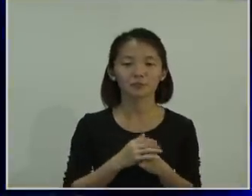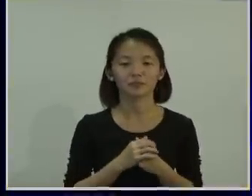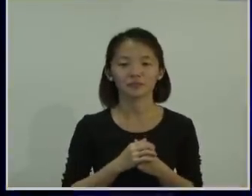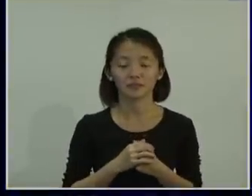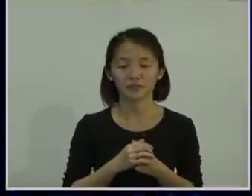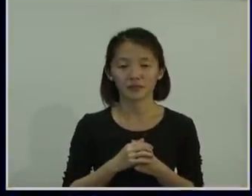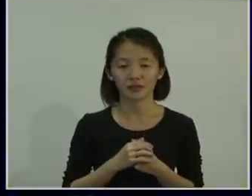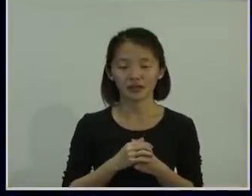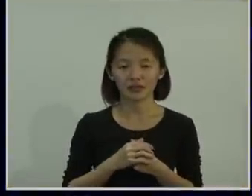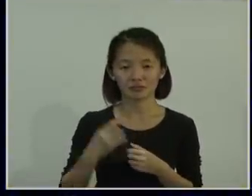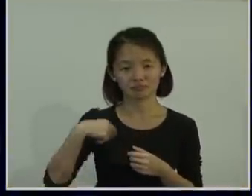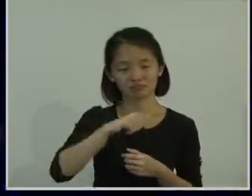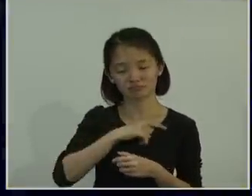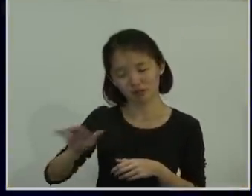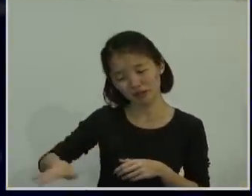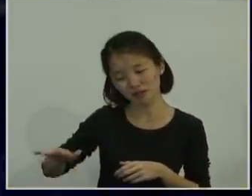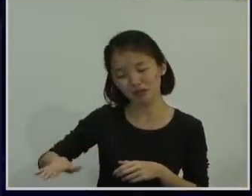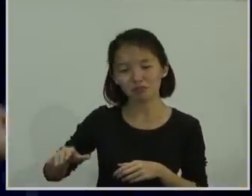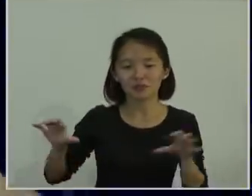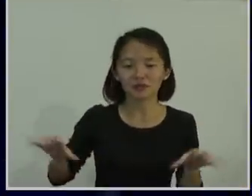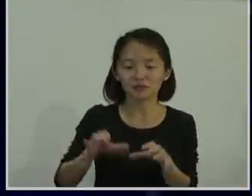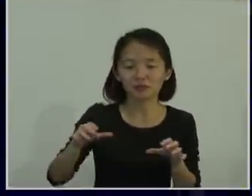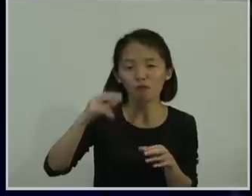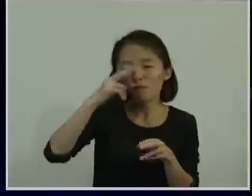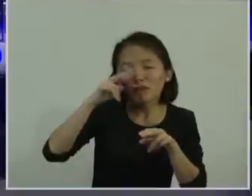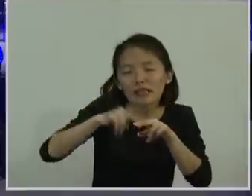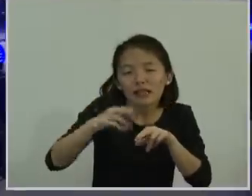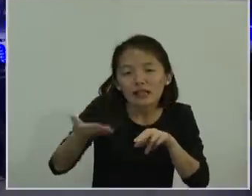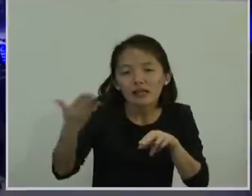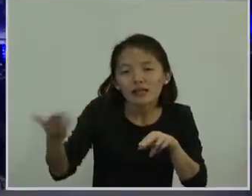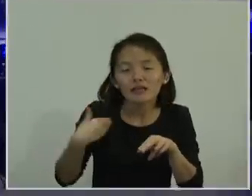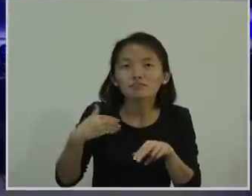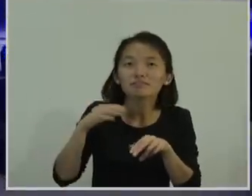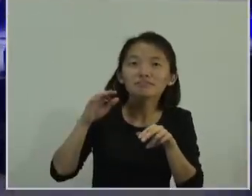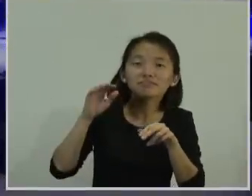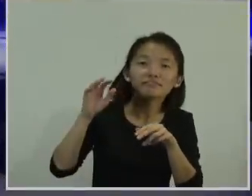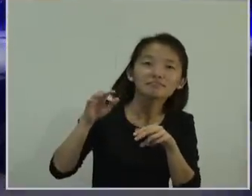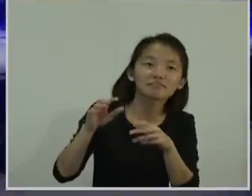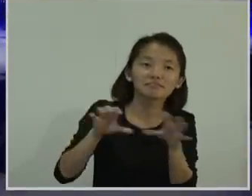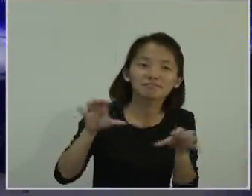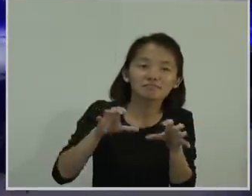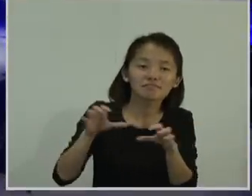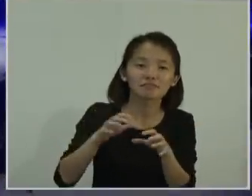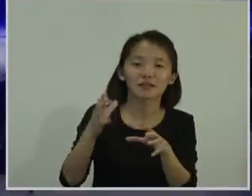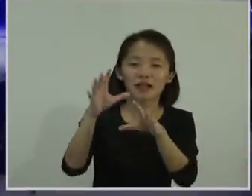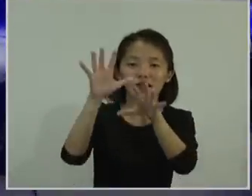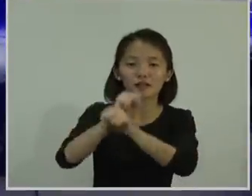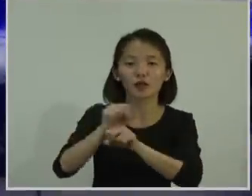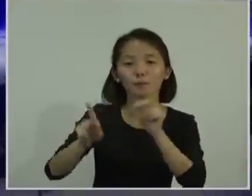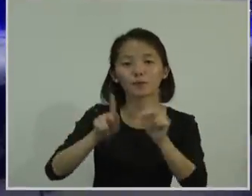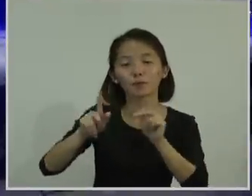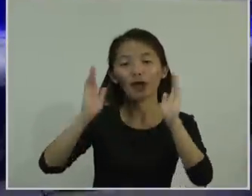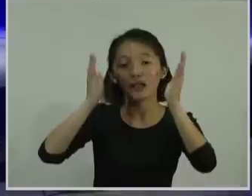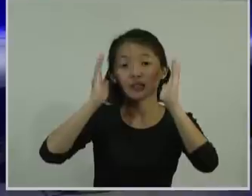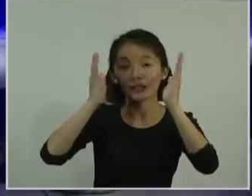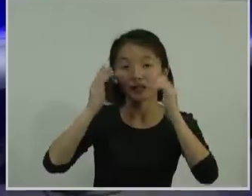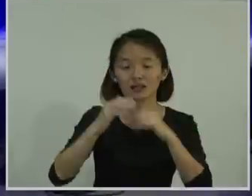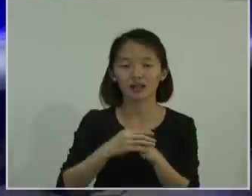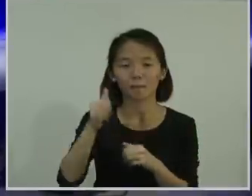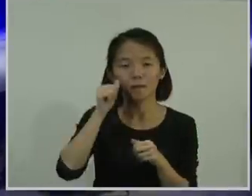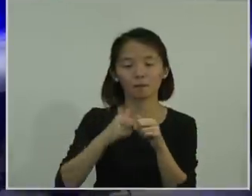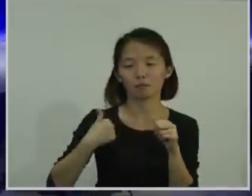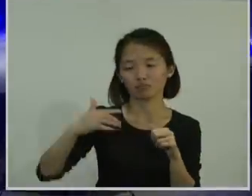funny things to gain the attention of adults around us. I remember there was once I learned some dance moves from a TV